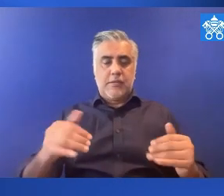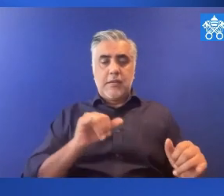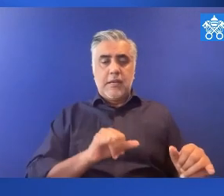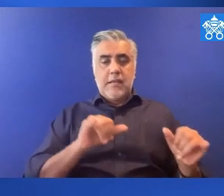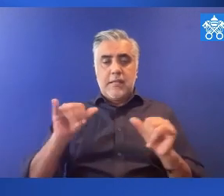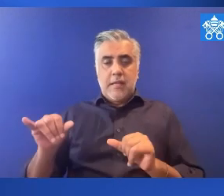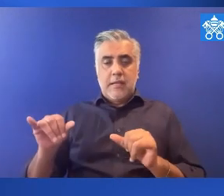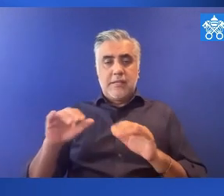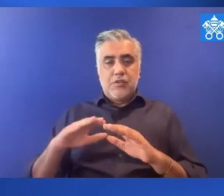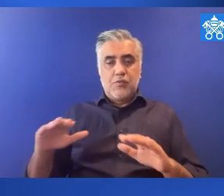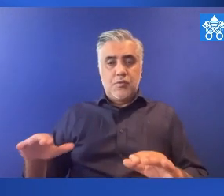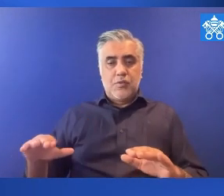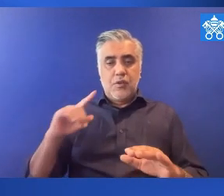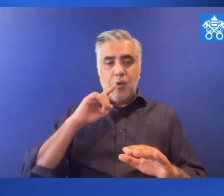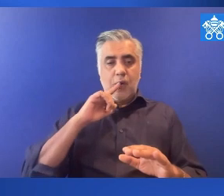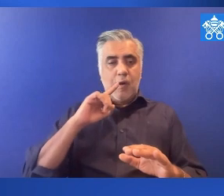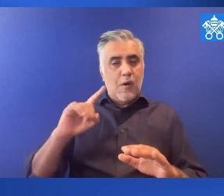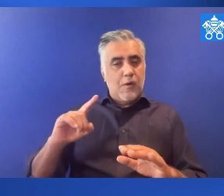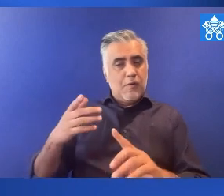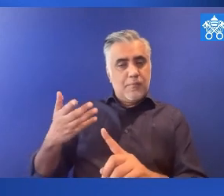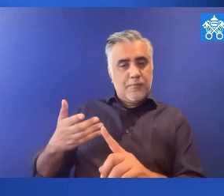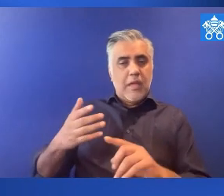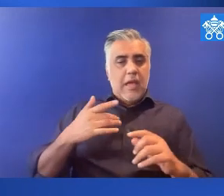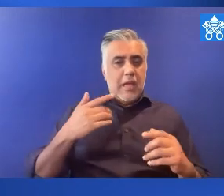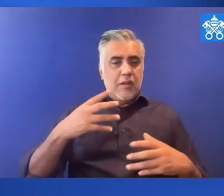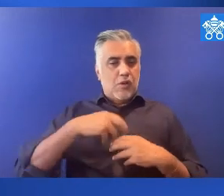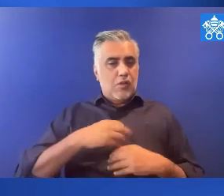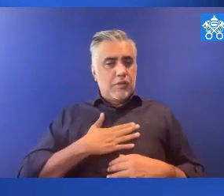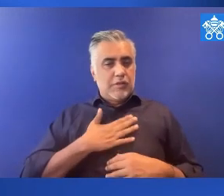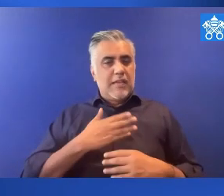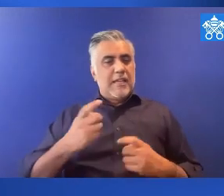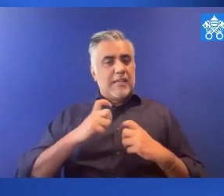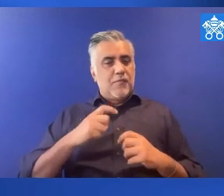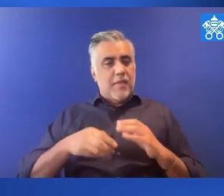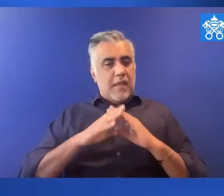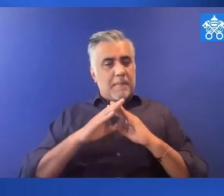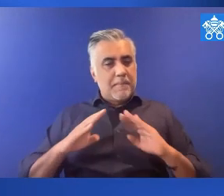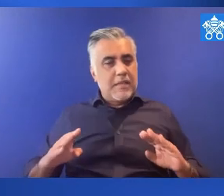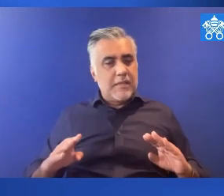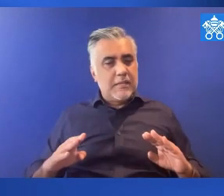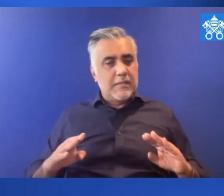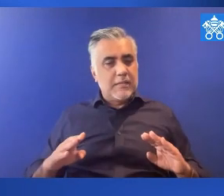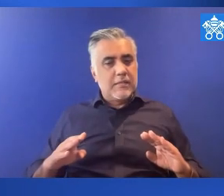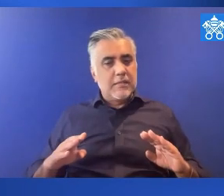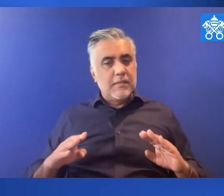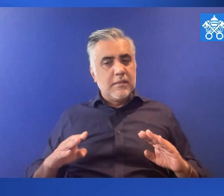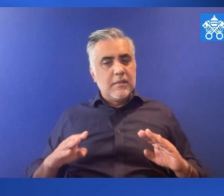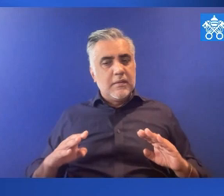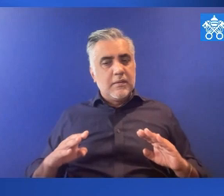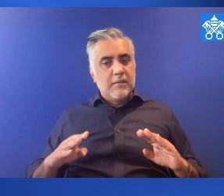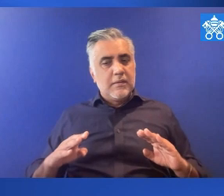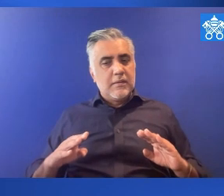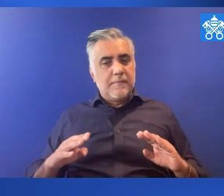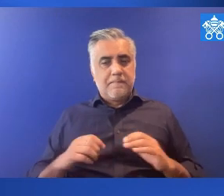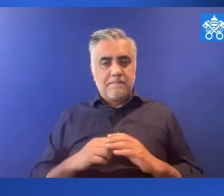you spontaneous, like children are spontaneous. And the consolation gives you that kind of peace